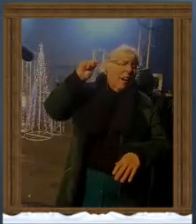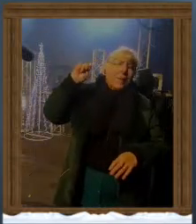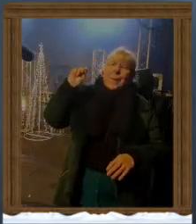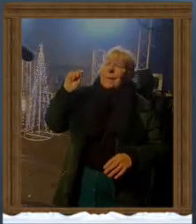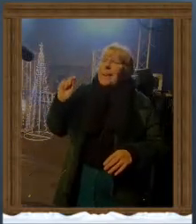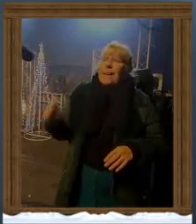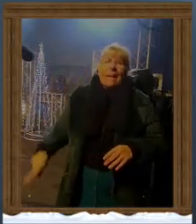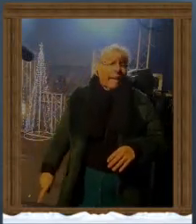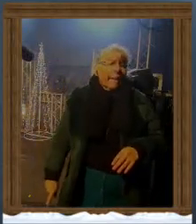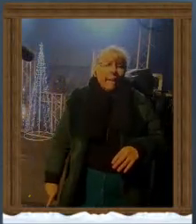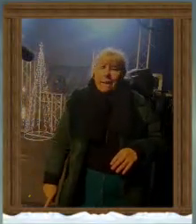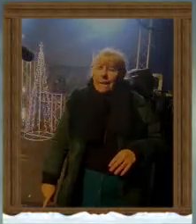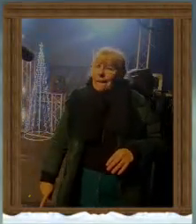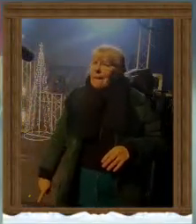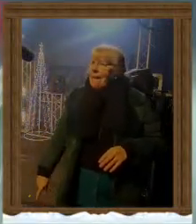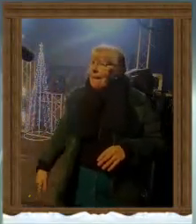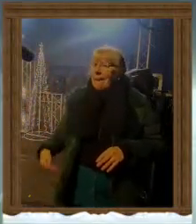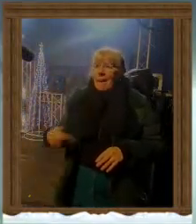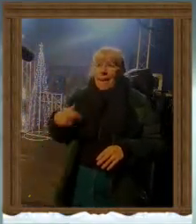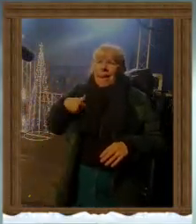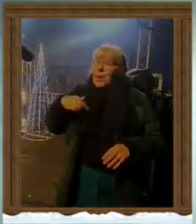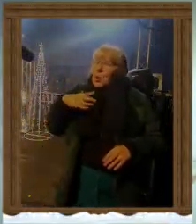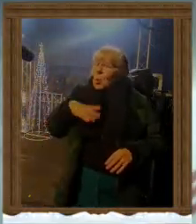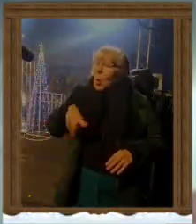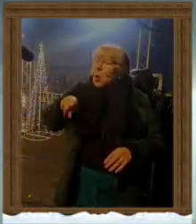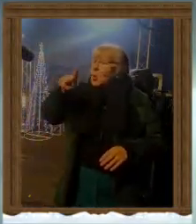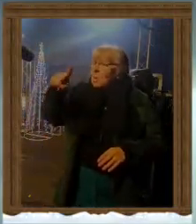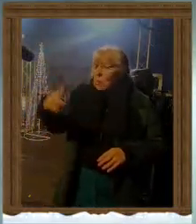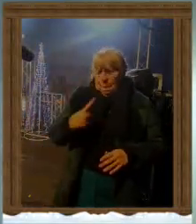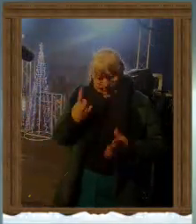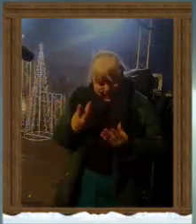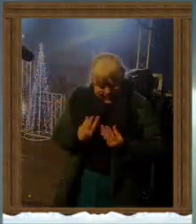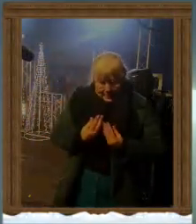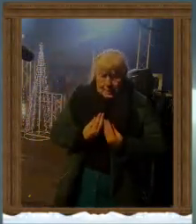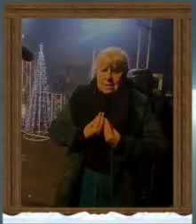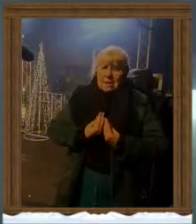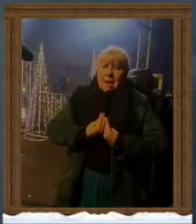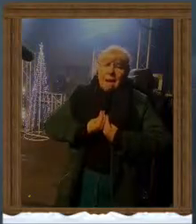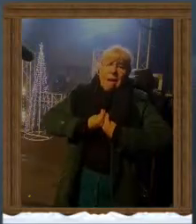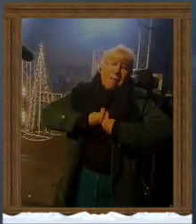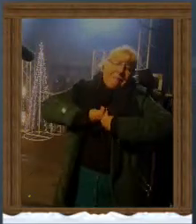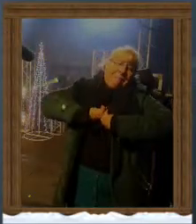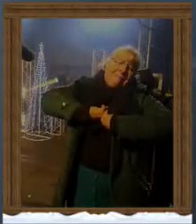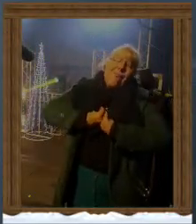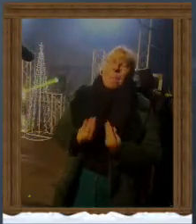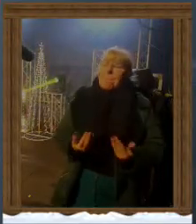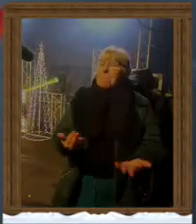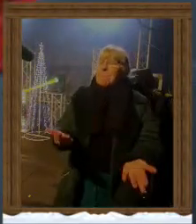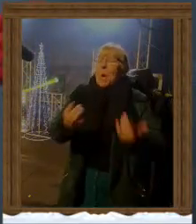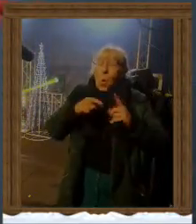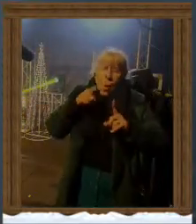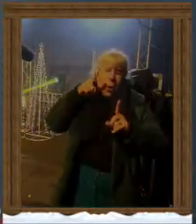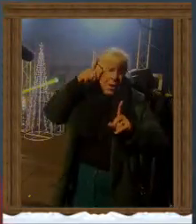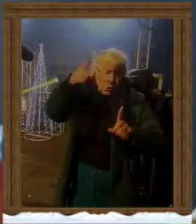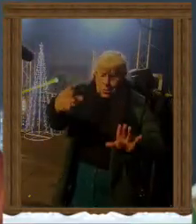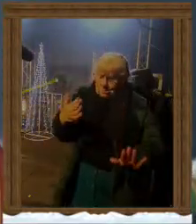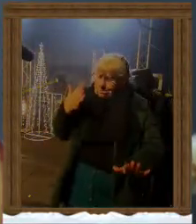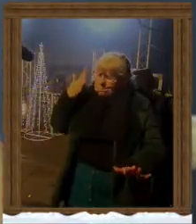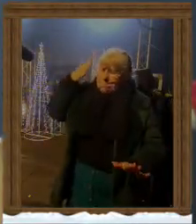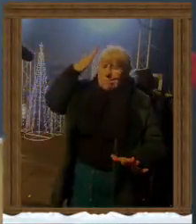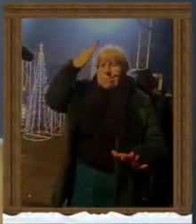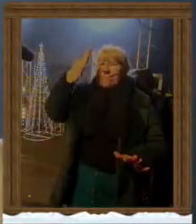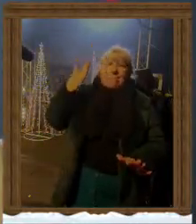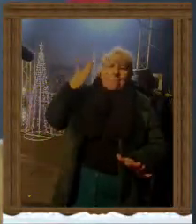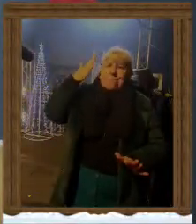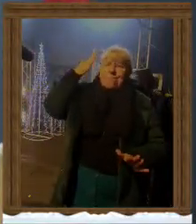Christmas tree. I just want you for my own, more than you could